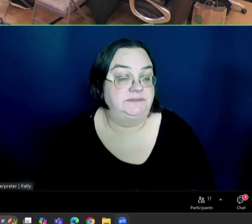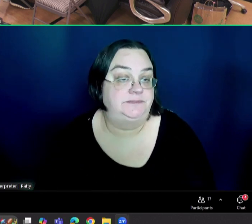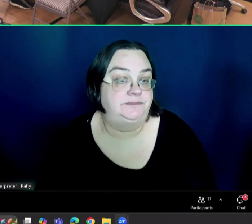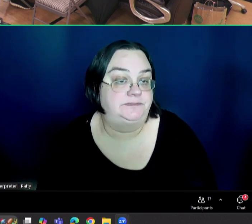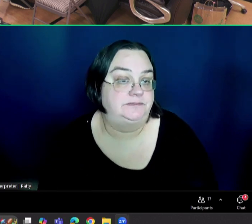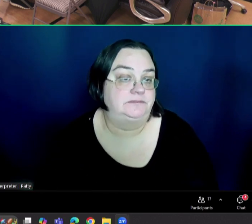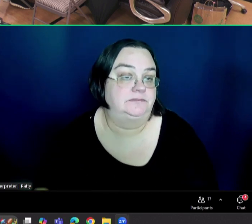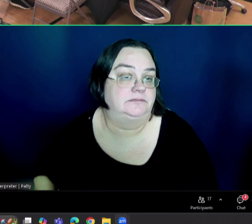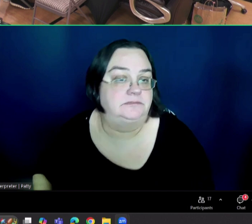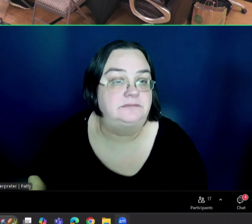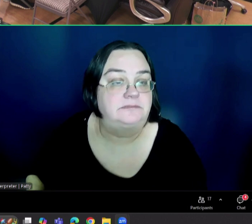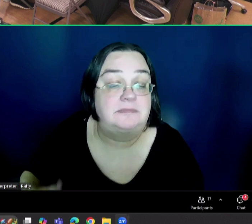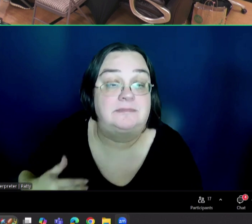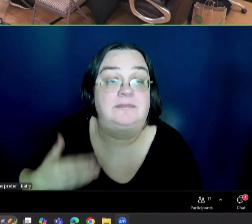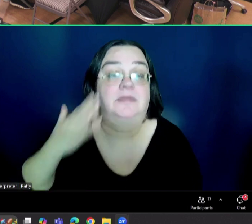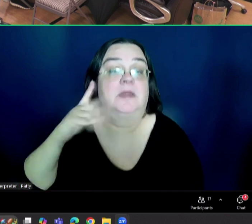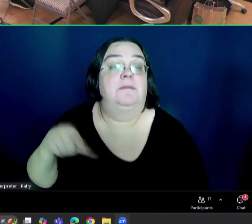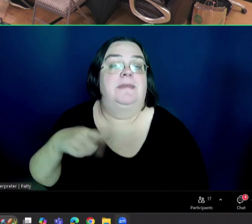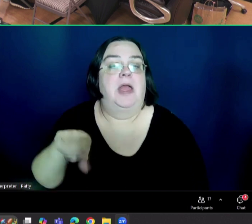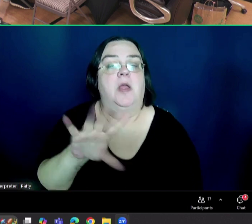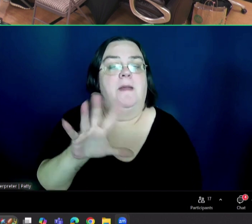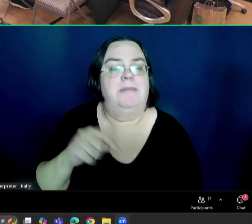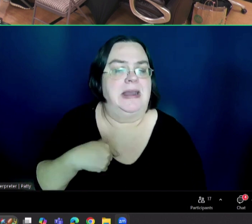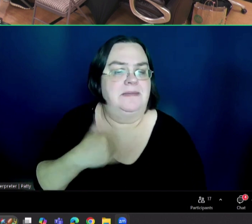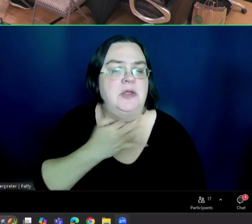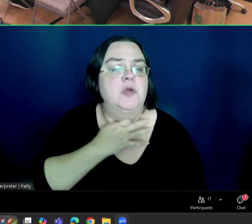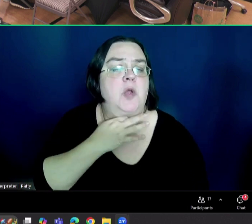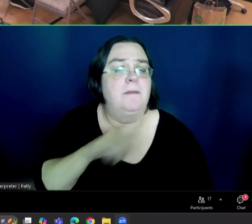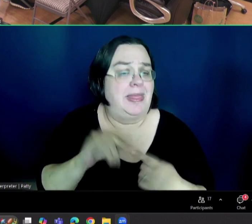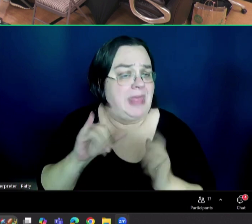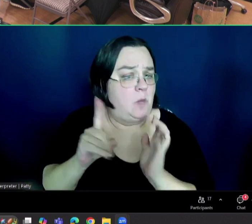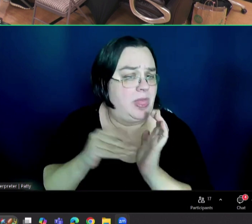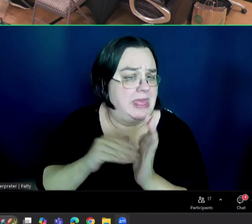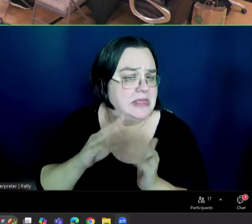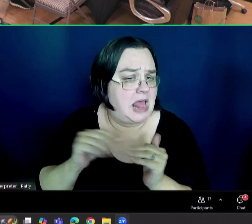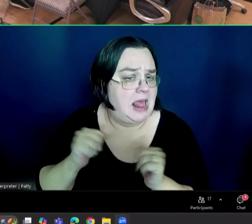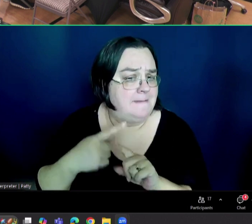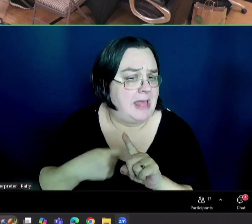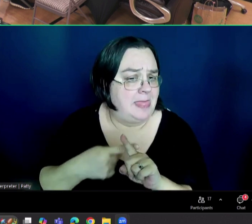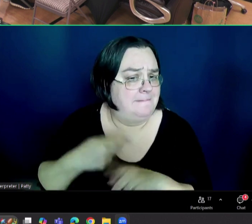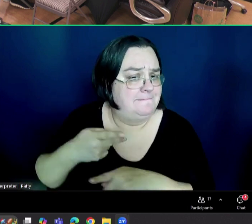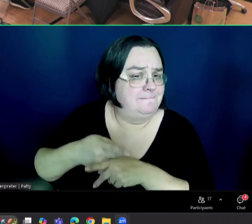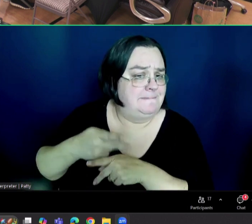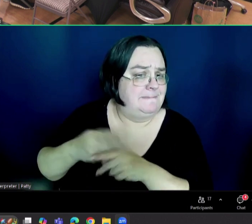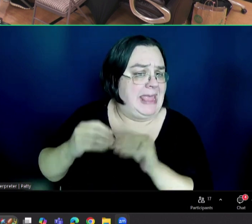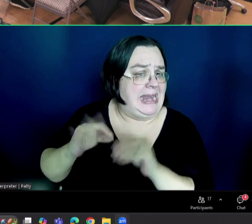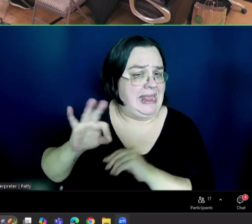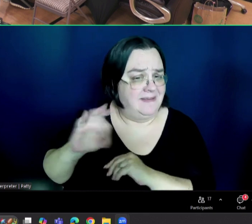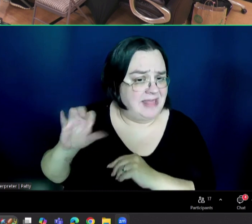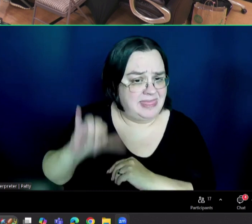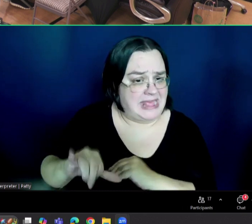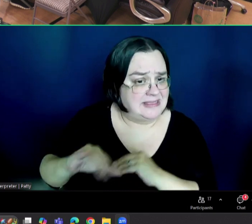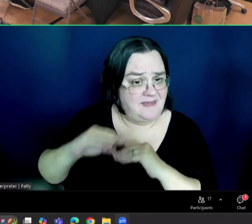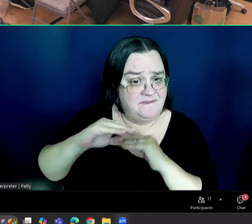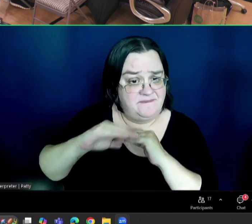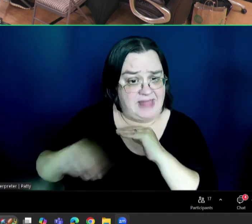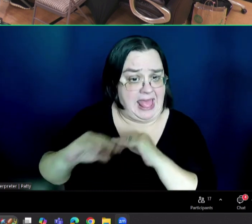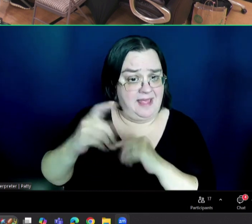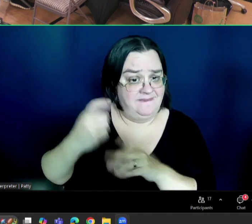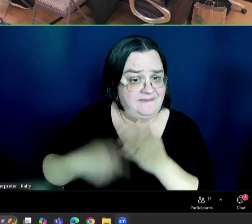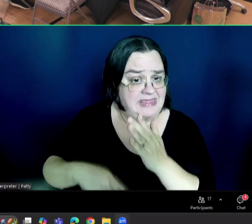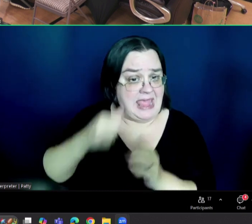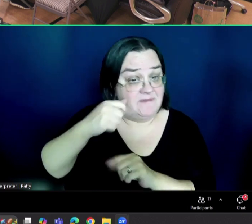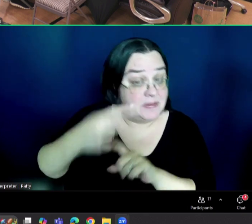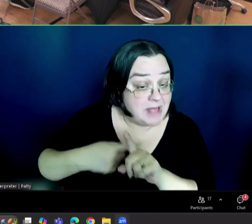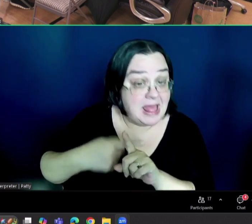I don't know about y'all, but I'm still kind of curious on that $1,000 a month maintenance fee. So is that like a flat fee every month? So it's like if